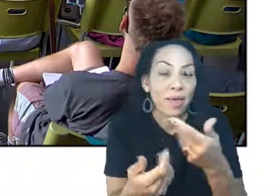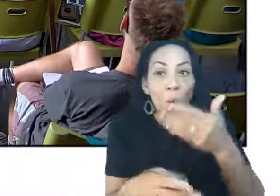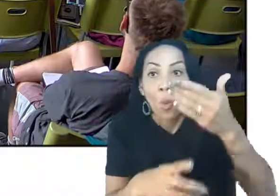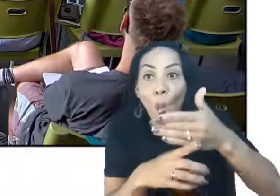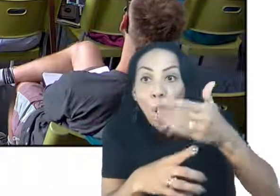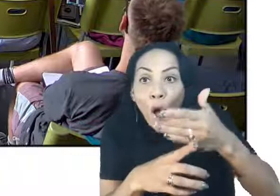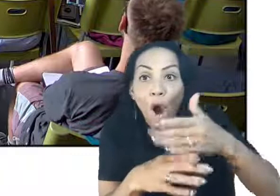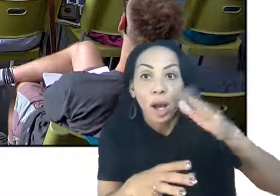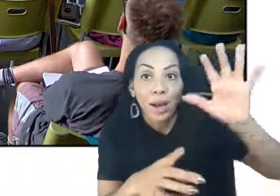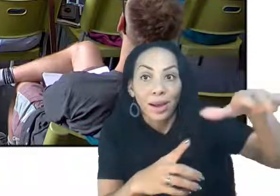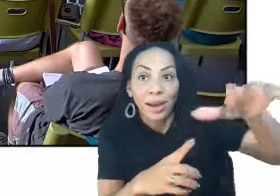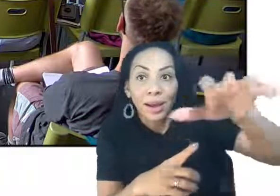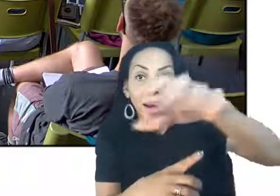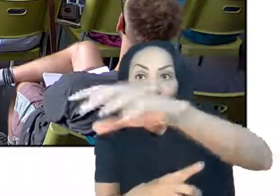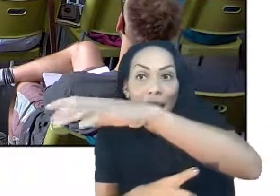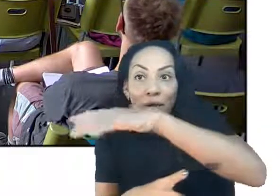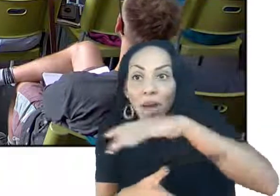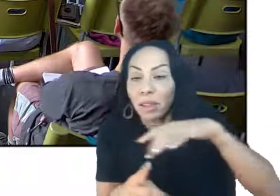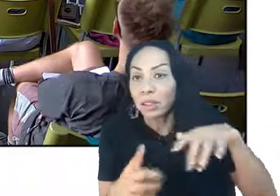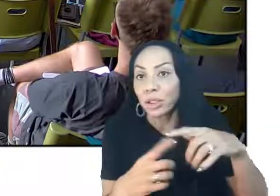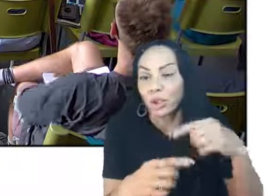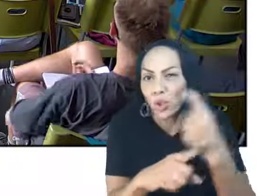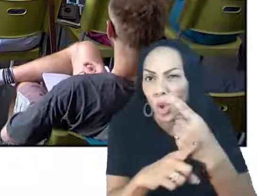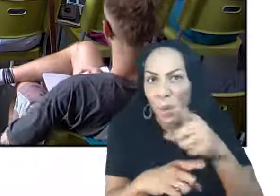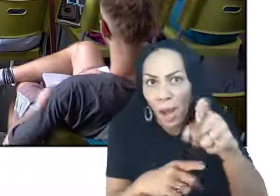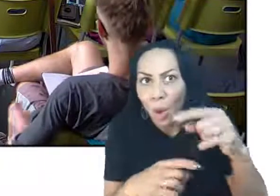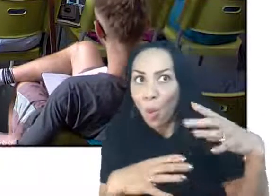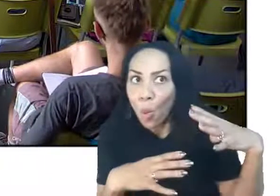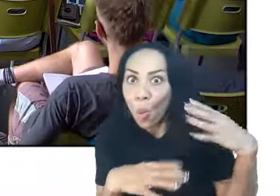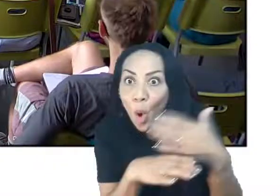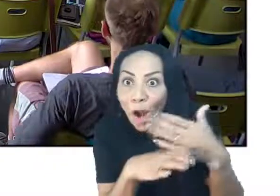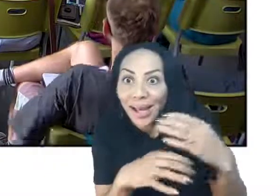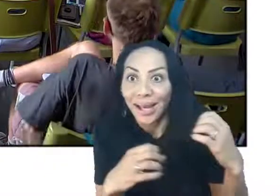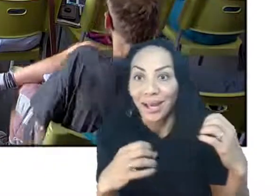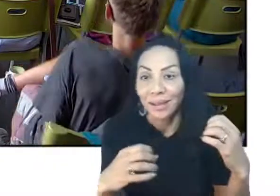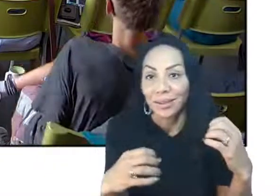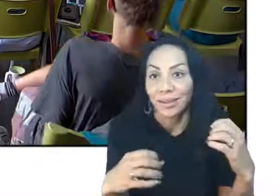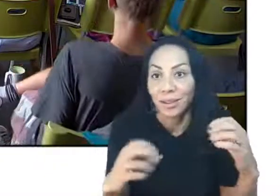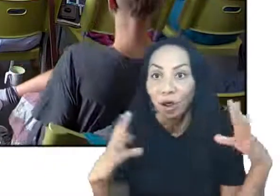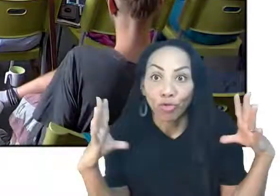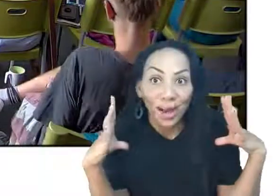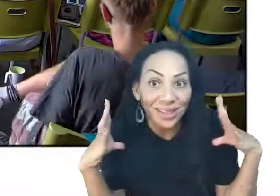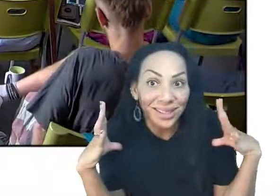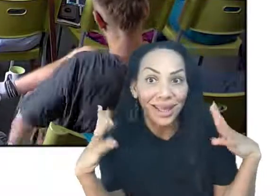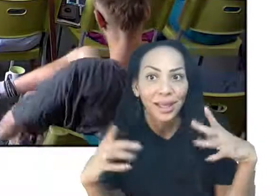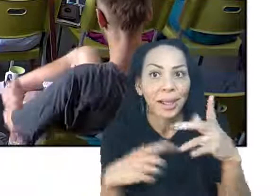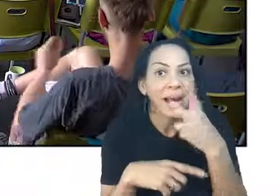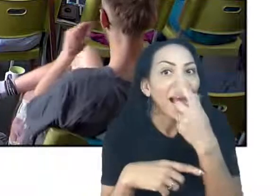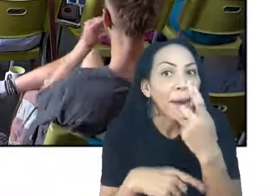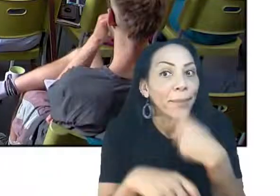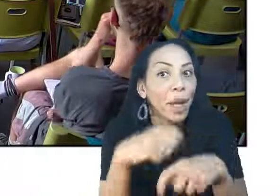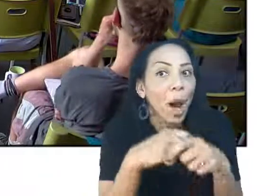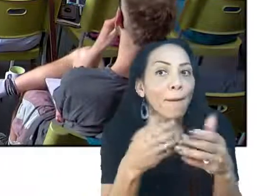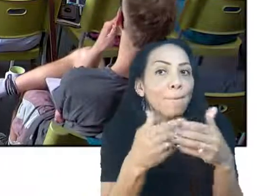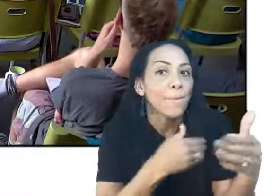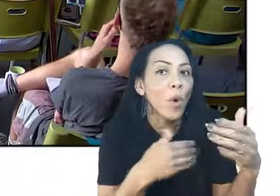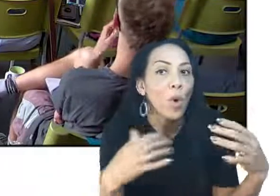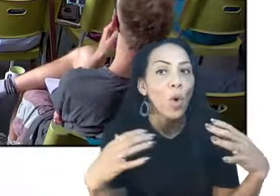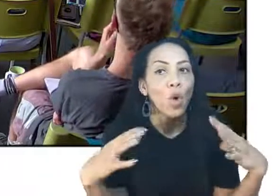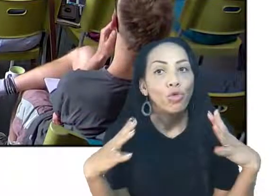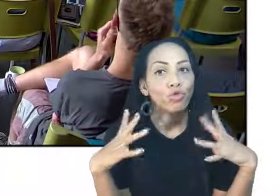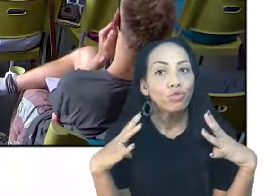acceptable. Yeah. So I'll answer the first question first. The South Bank Centre, I've been in dialogue with them,